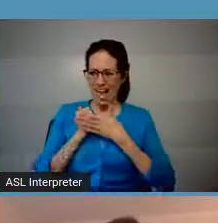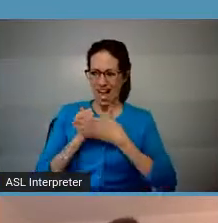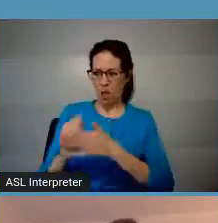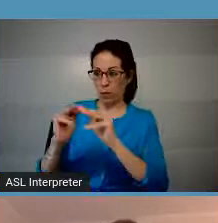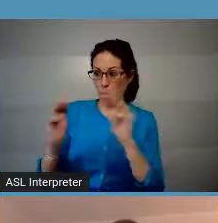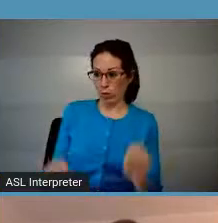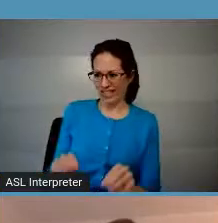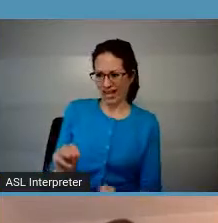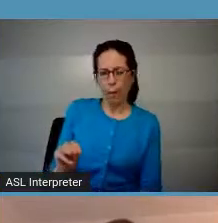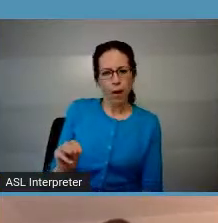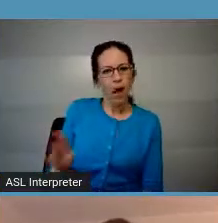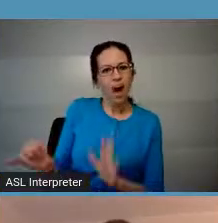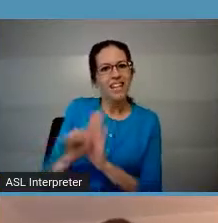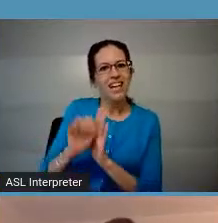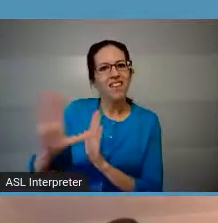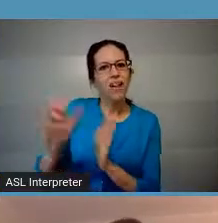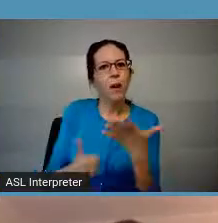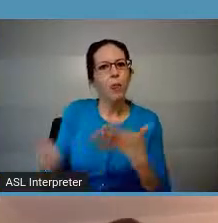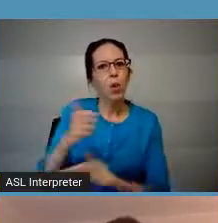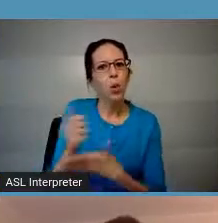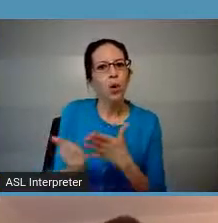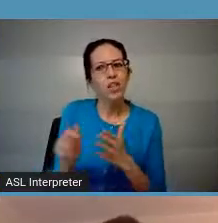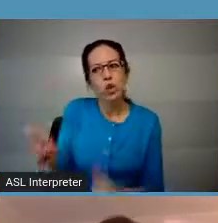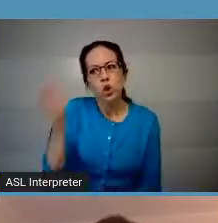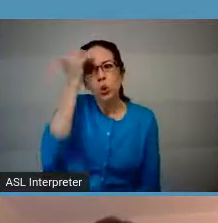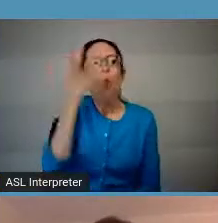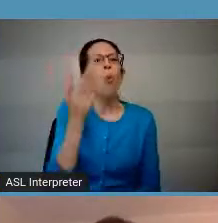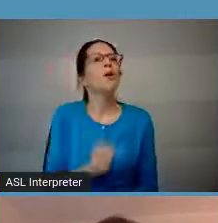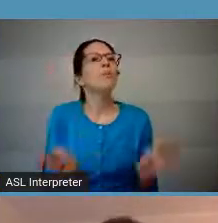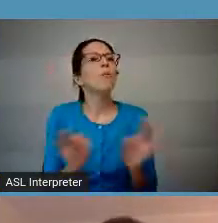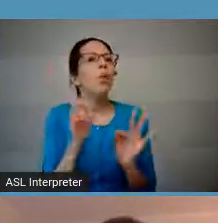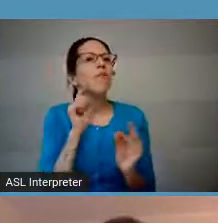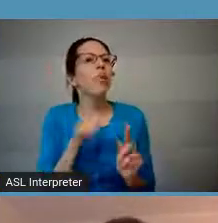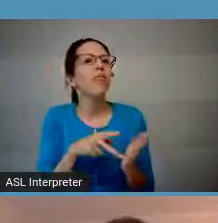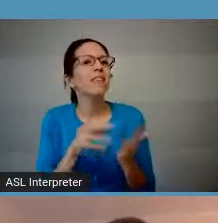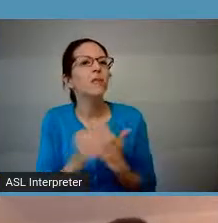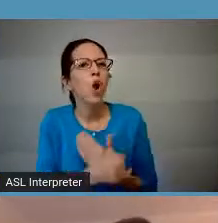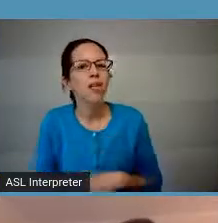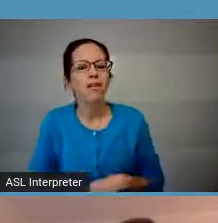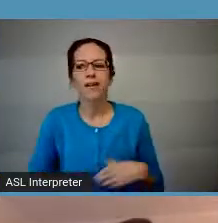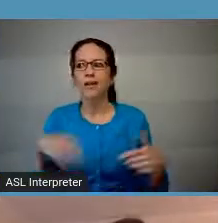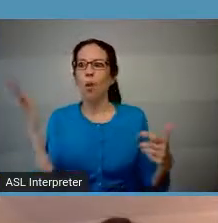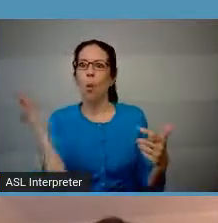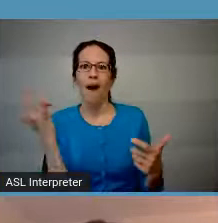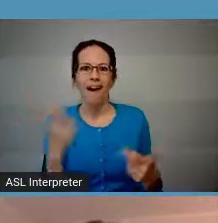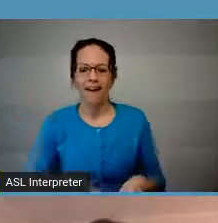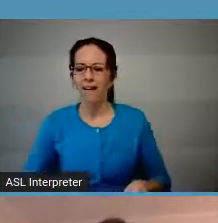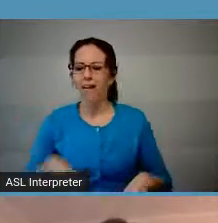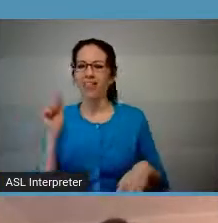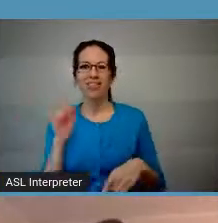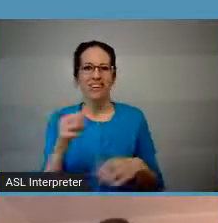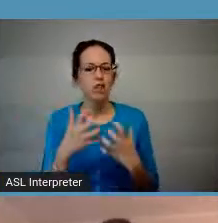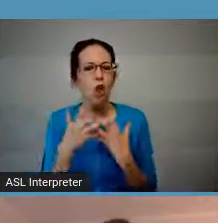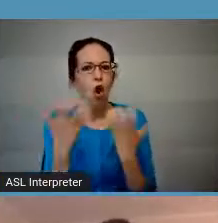priorities. Knowing what is important for this project, this reason why, this specific audience